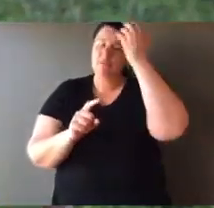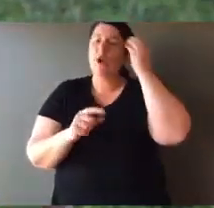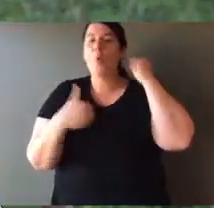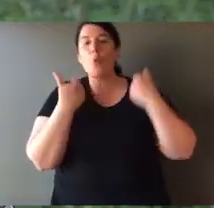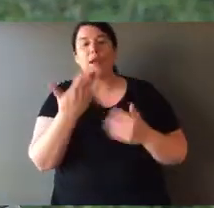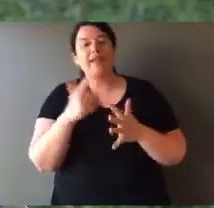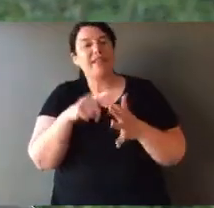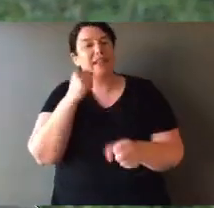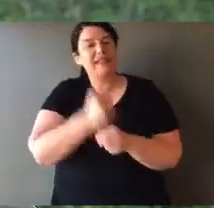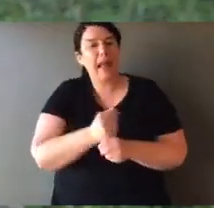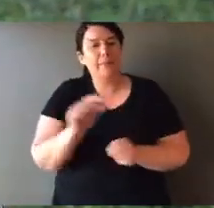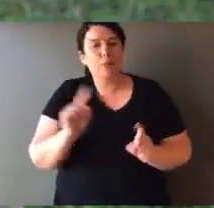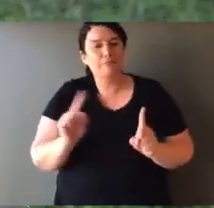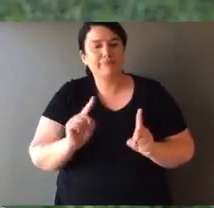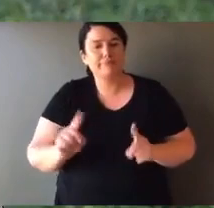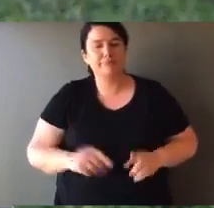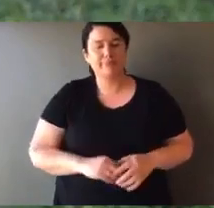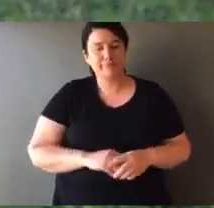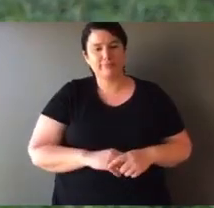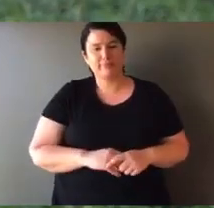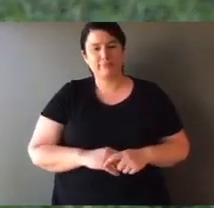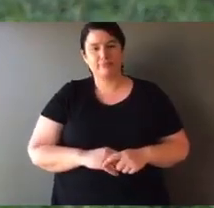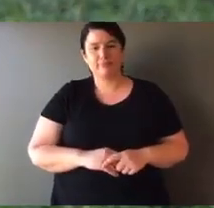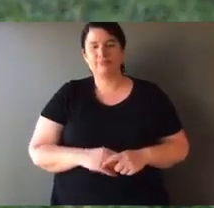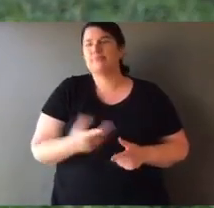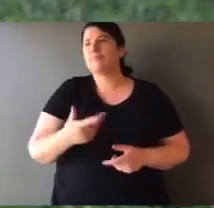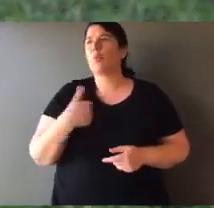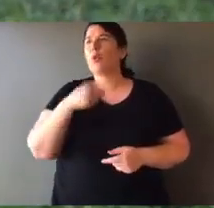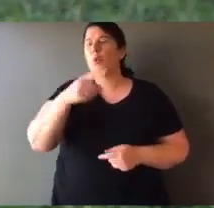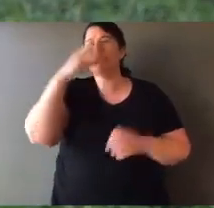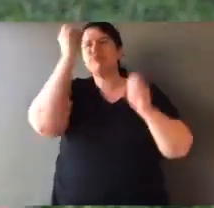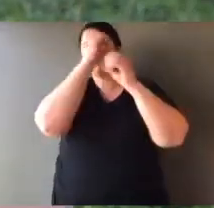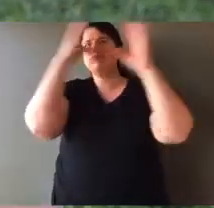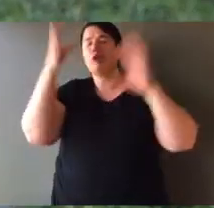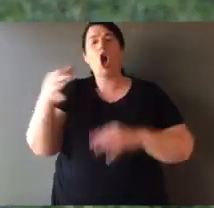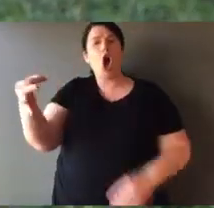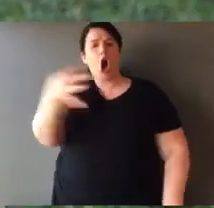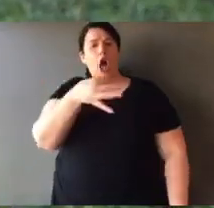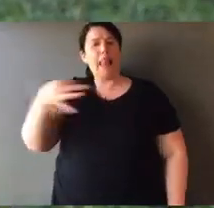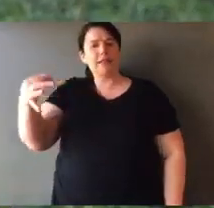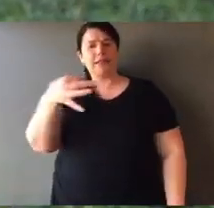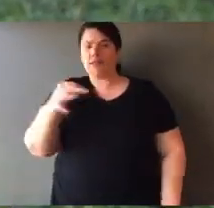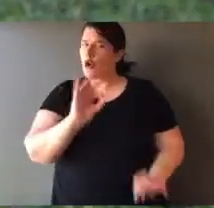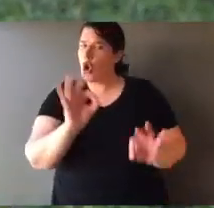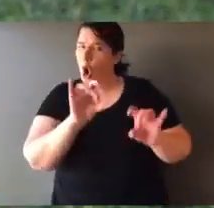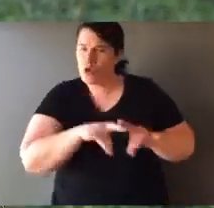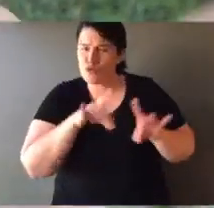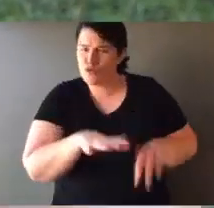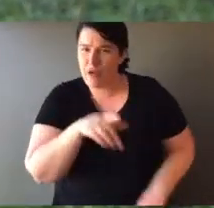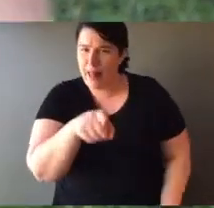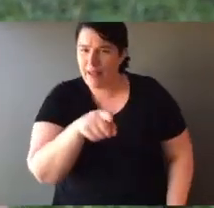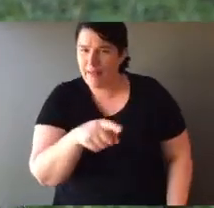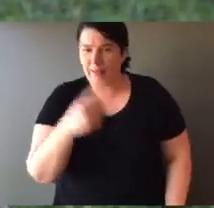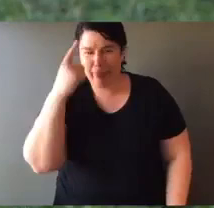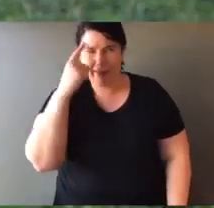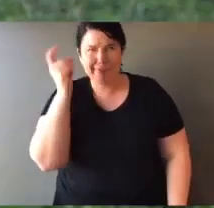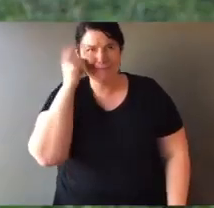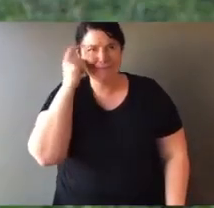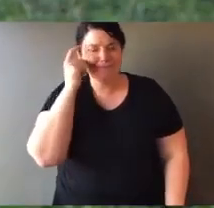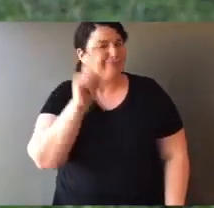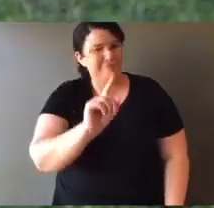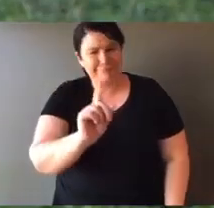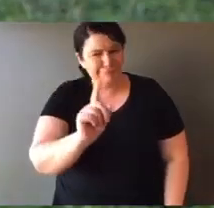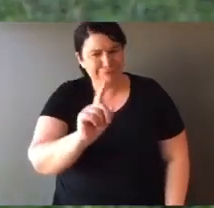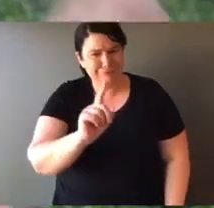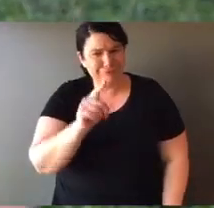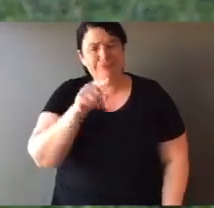for a moment, give you an example. So, pick an island. Anywhere you like, not Australia.